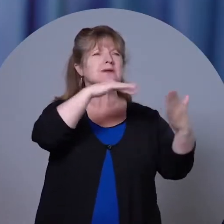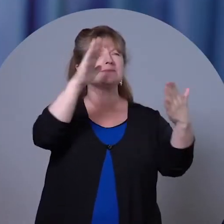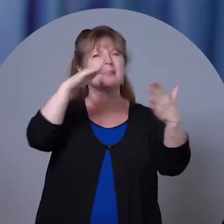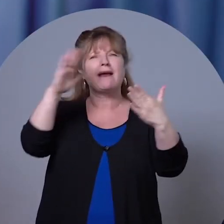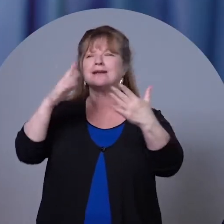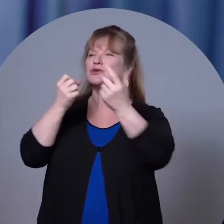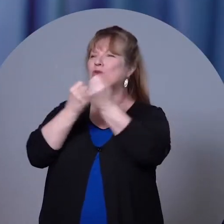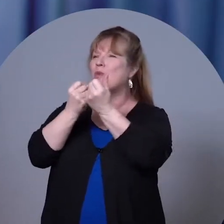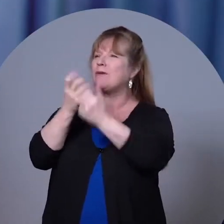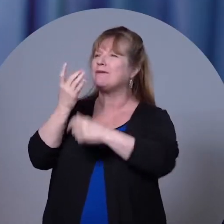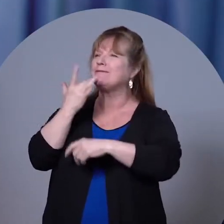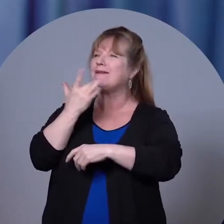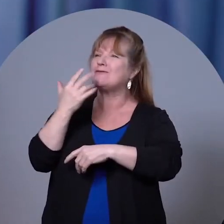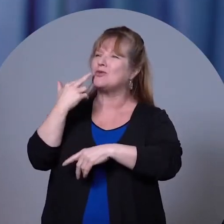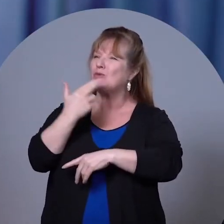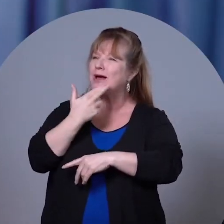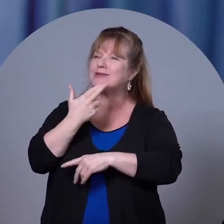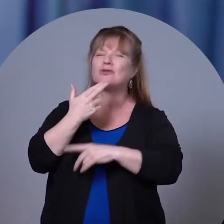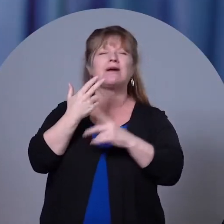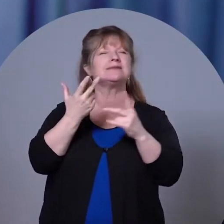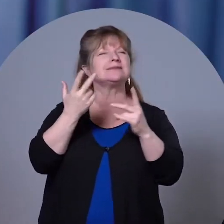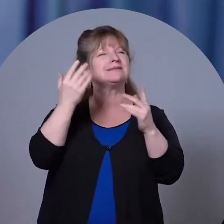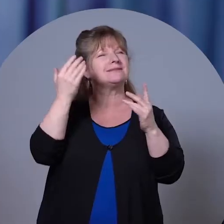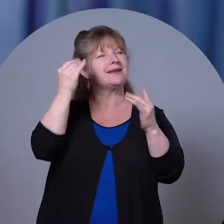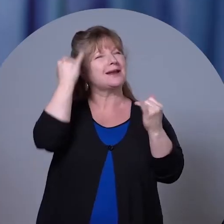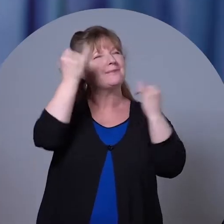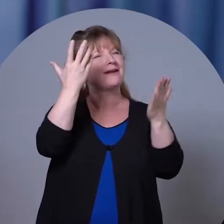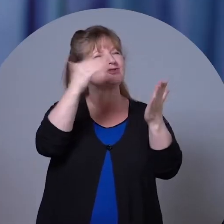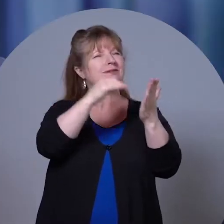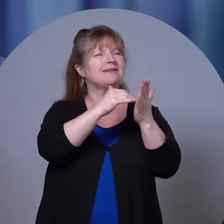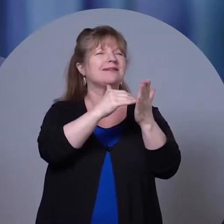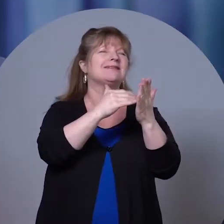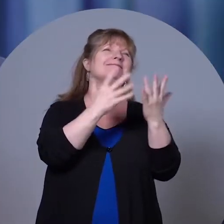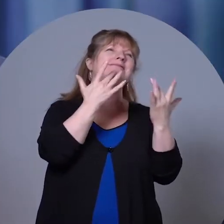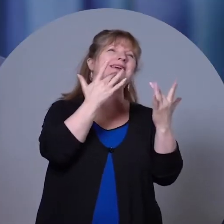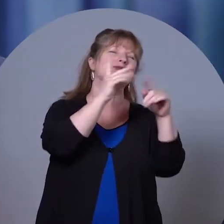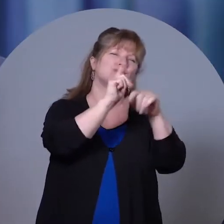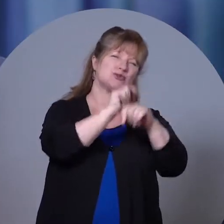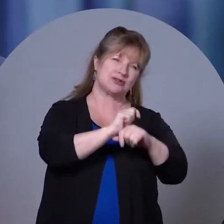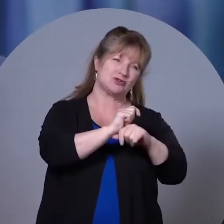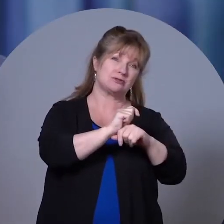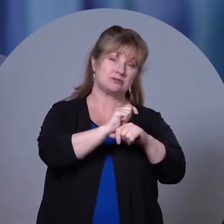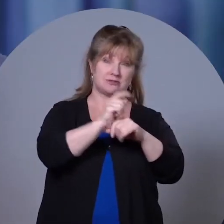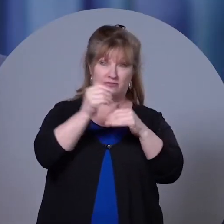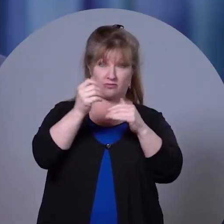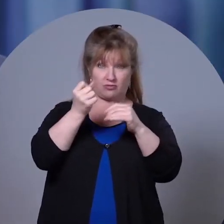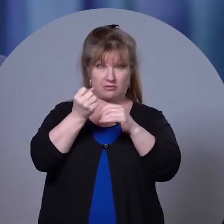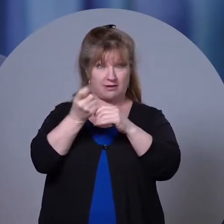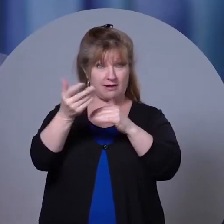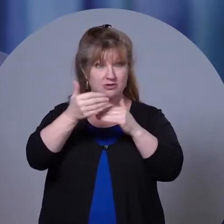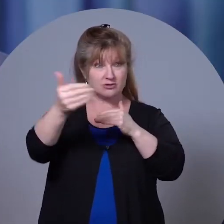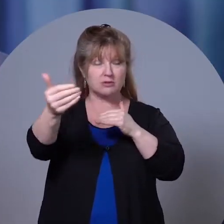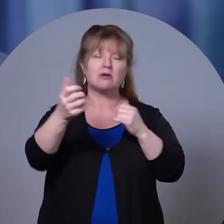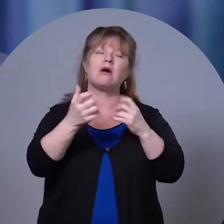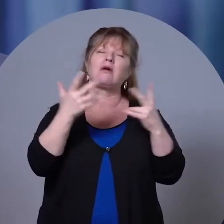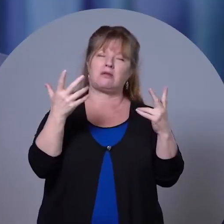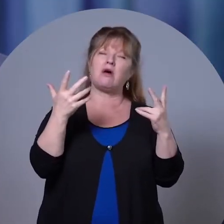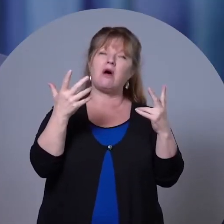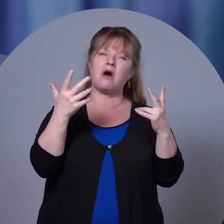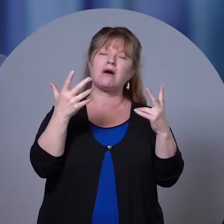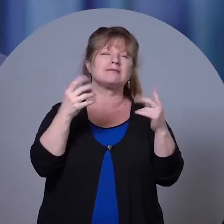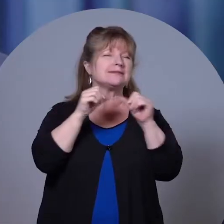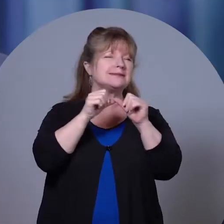favorite restaurants, and reimagined some of our favorite traditions. The coming year will be filled with